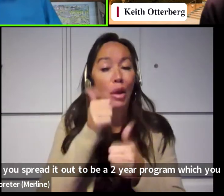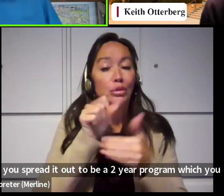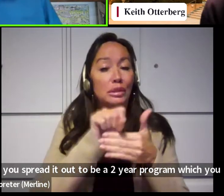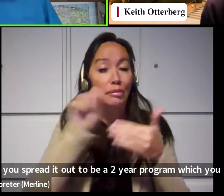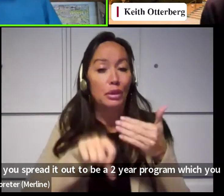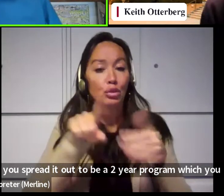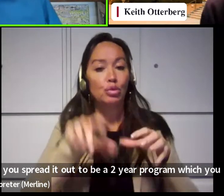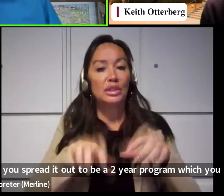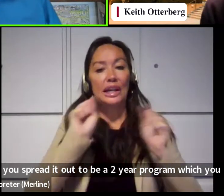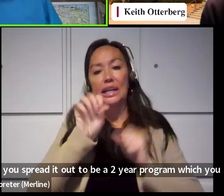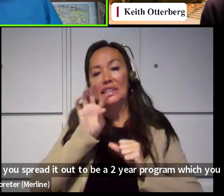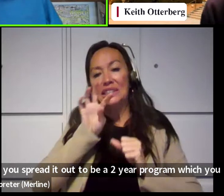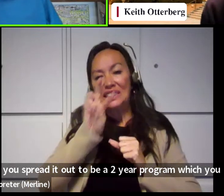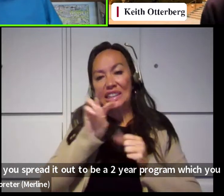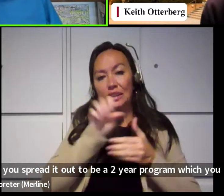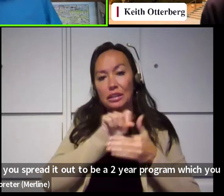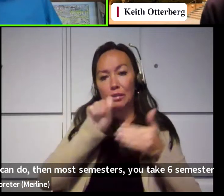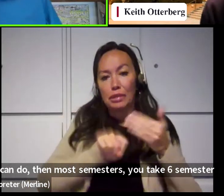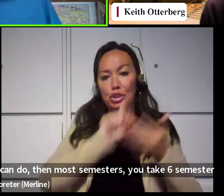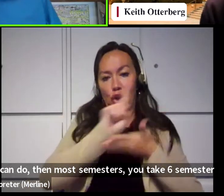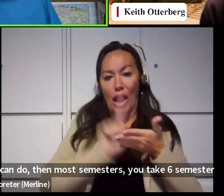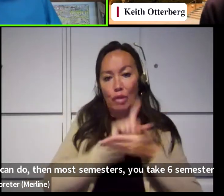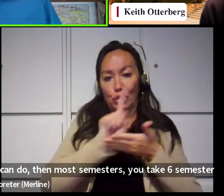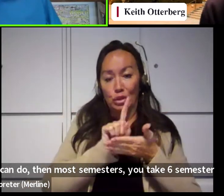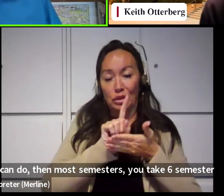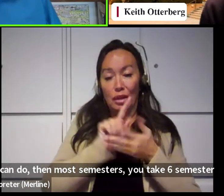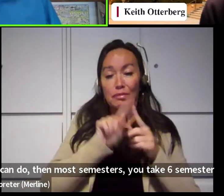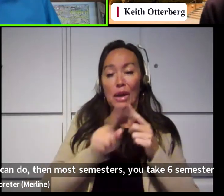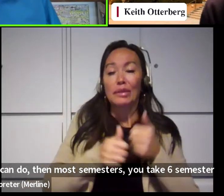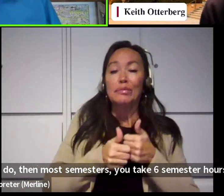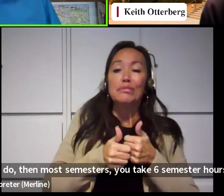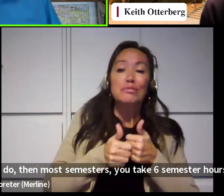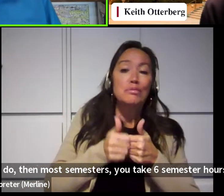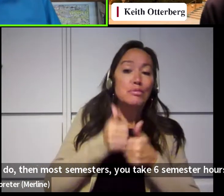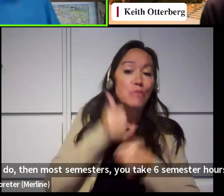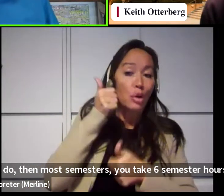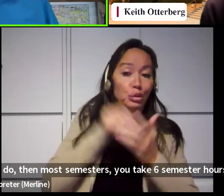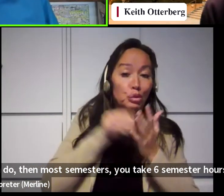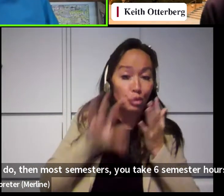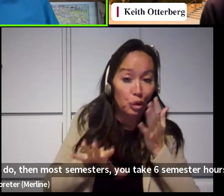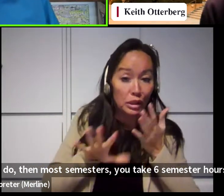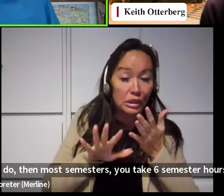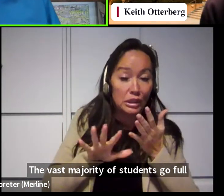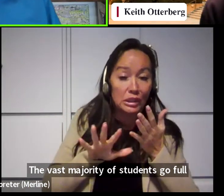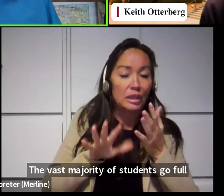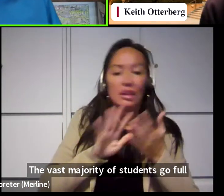6 semester hours. The vast majority of students go full-time.